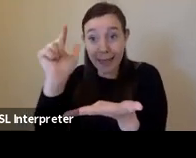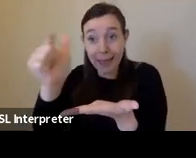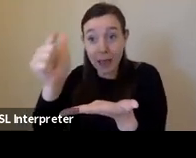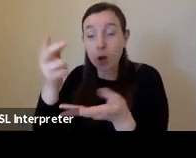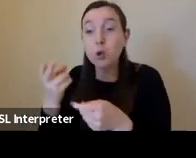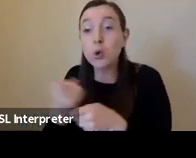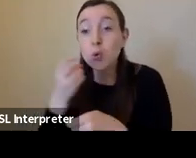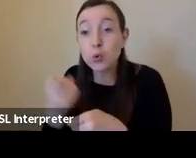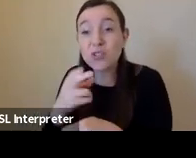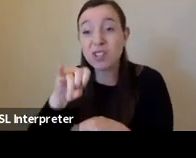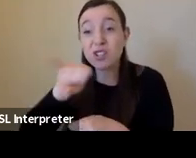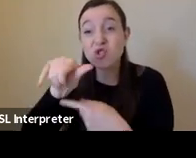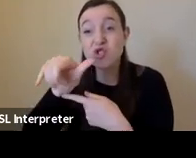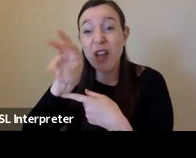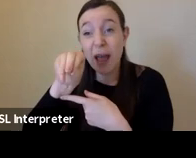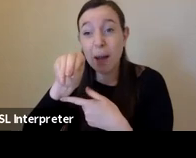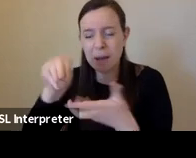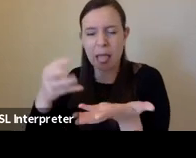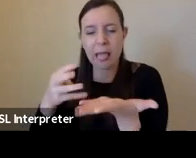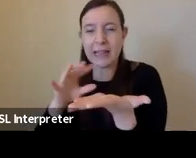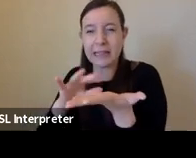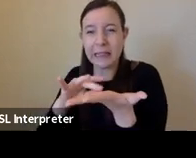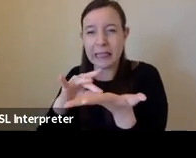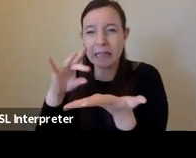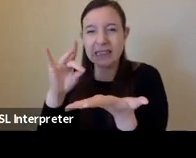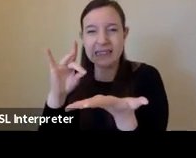dry state where it's just sticky, you gather those